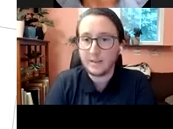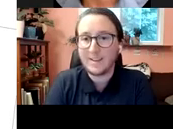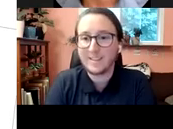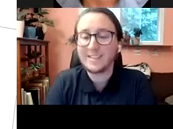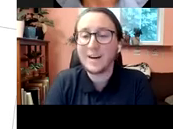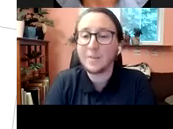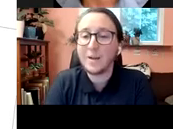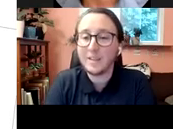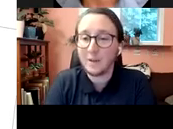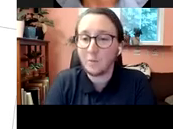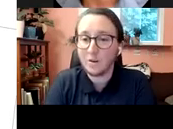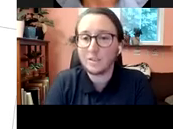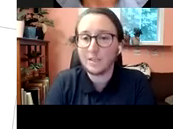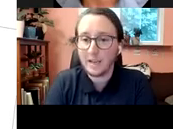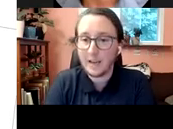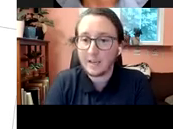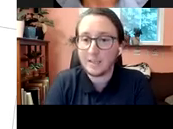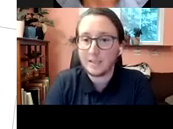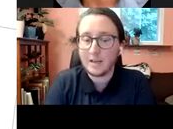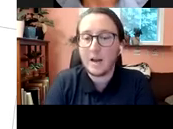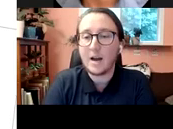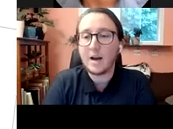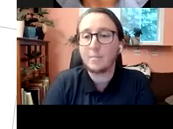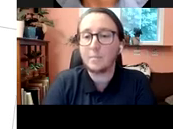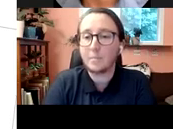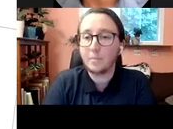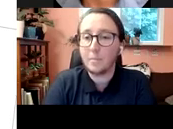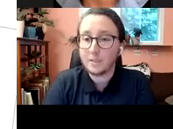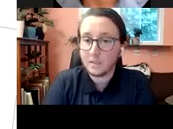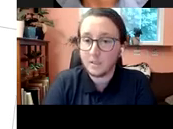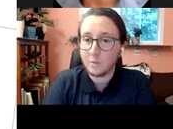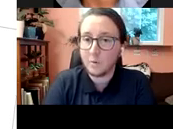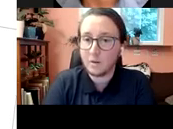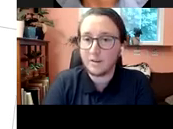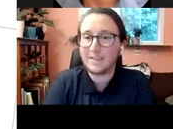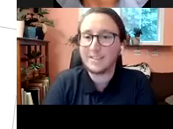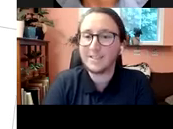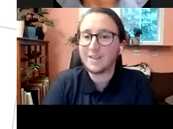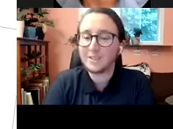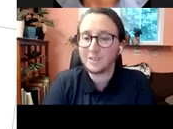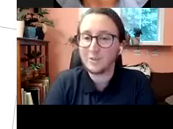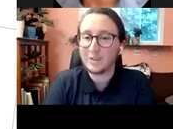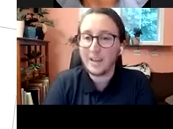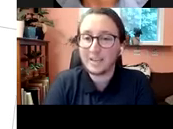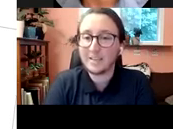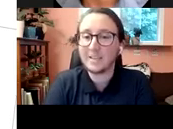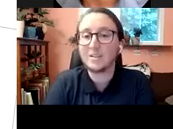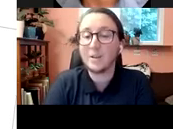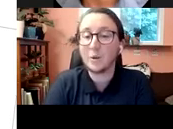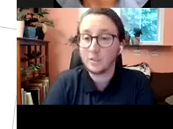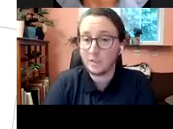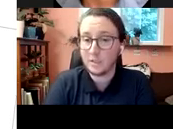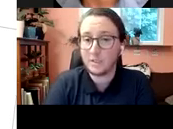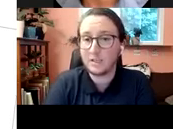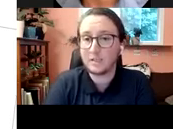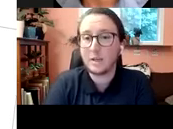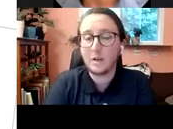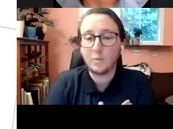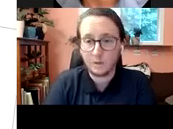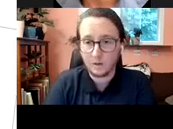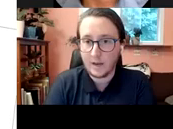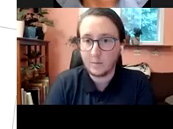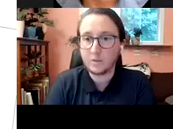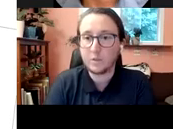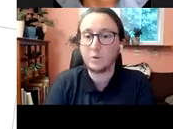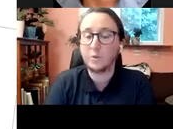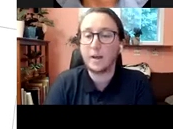in the timeline that they wanted in Canada. But since they were an international student in Canada, they went to the States,